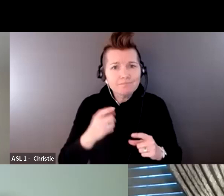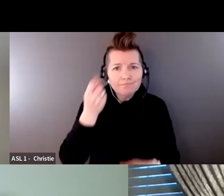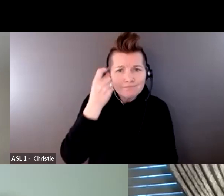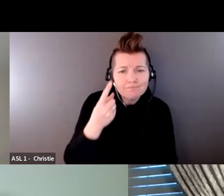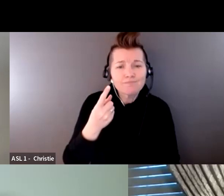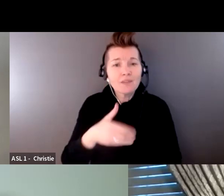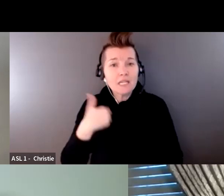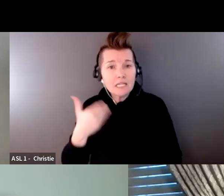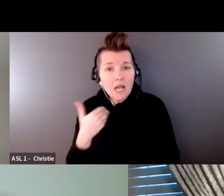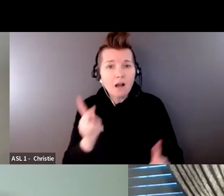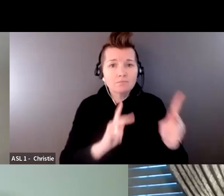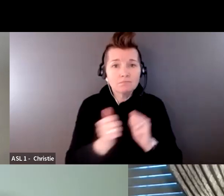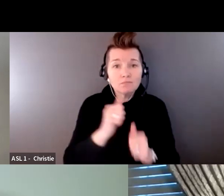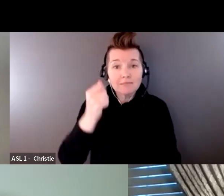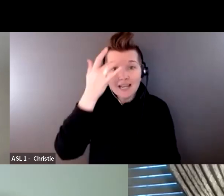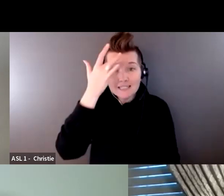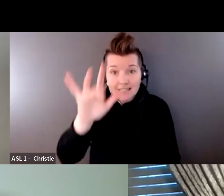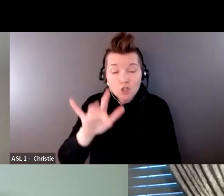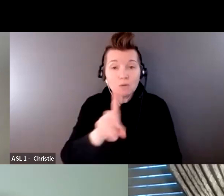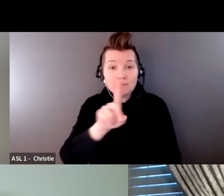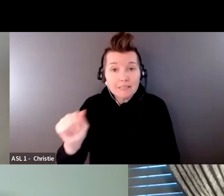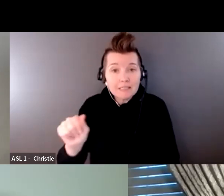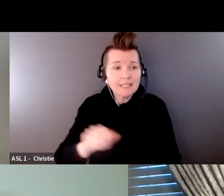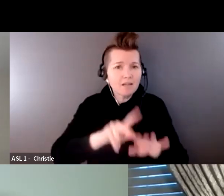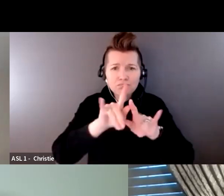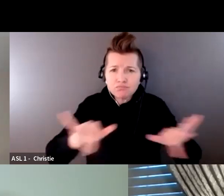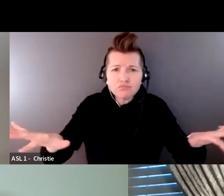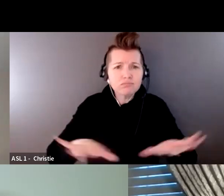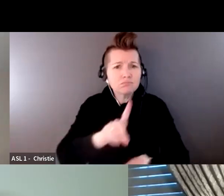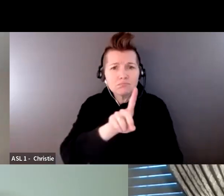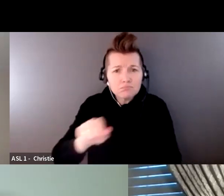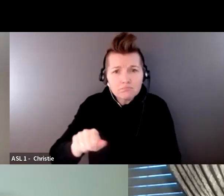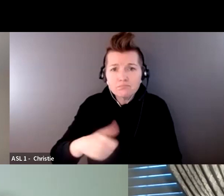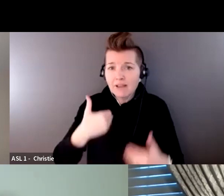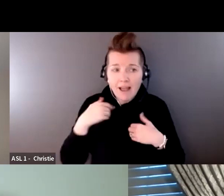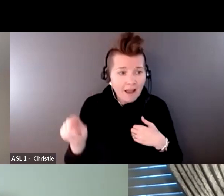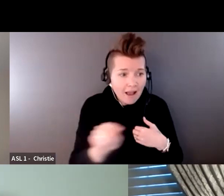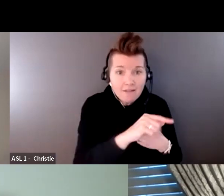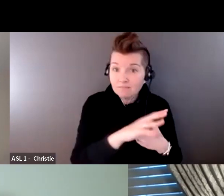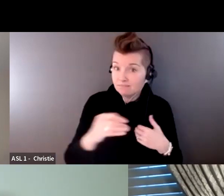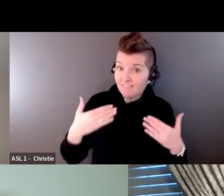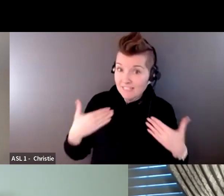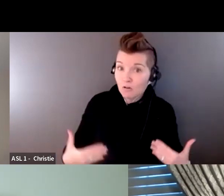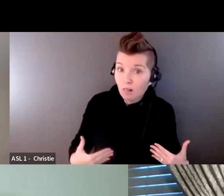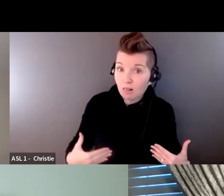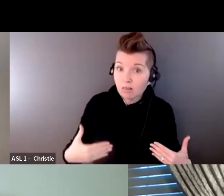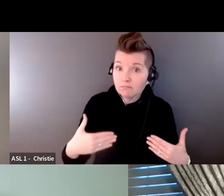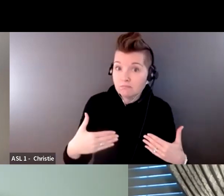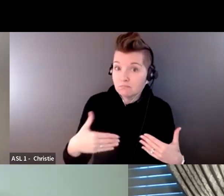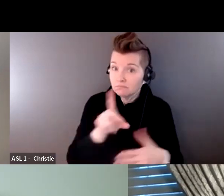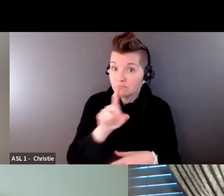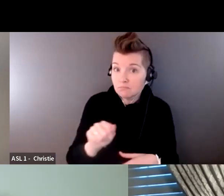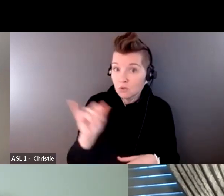with intellectual disabilities, neurovaried disabilities, as well as physical disabilities as well. So